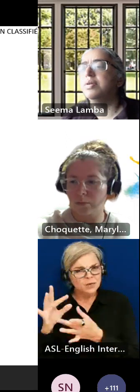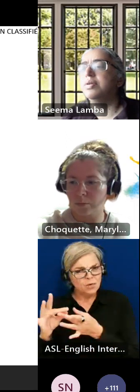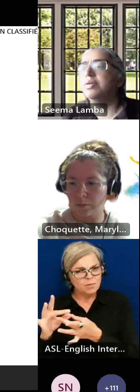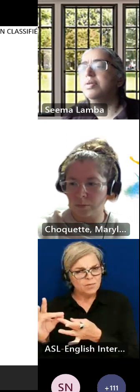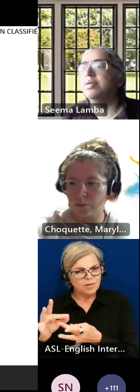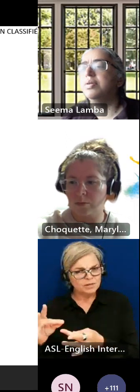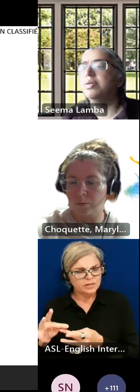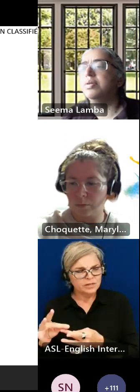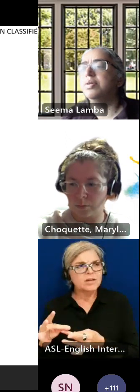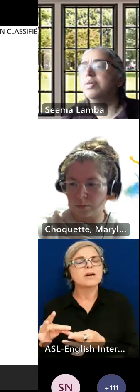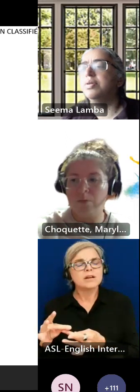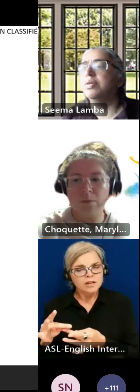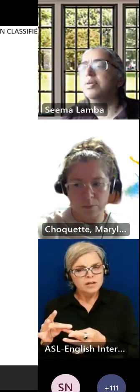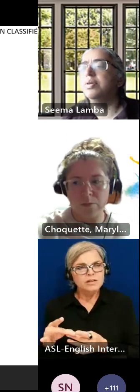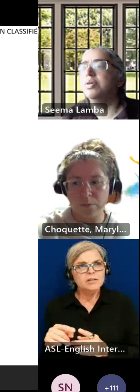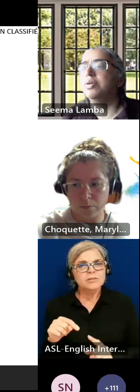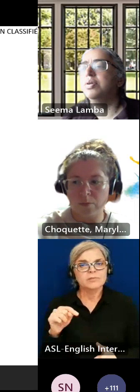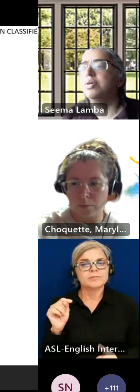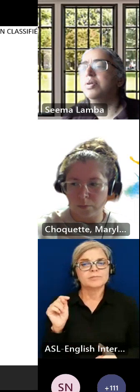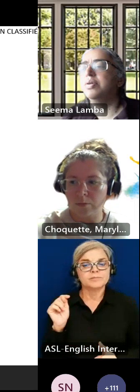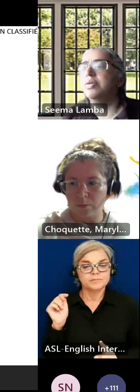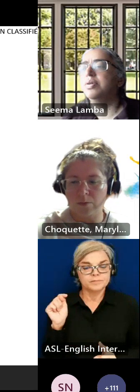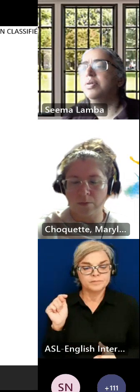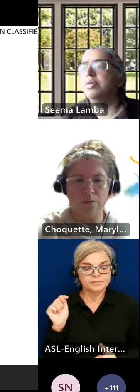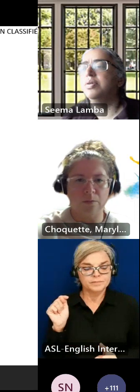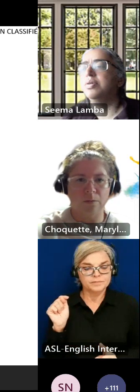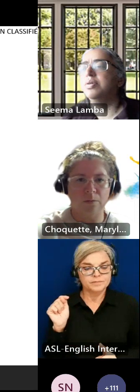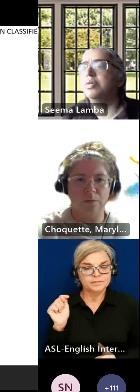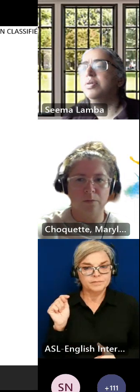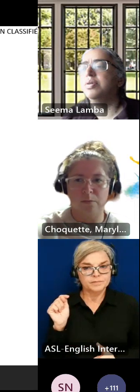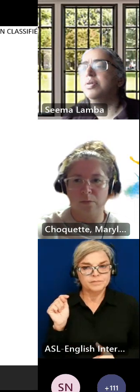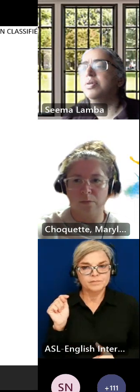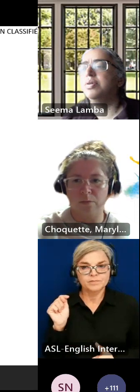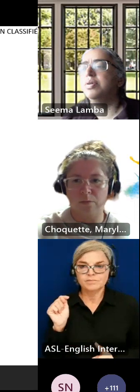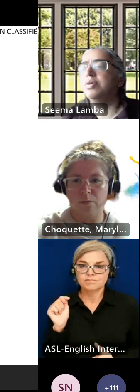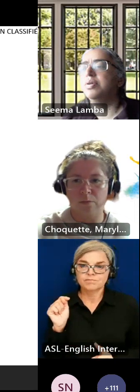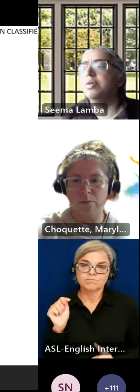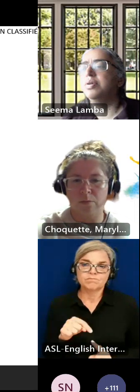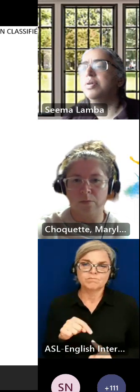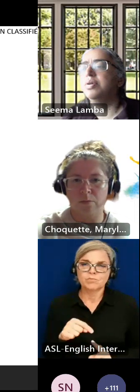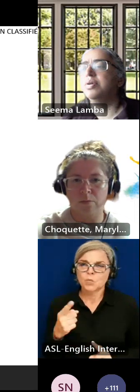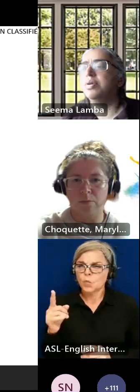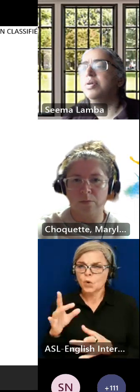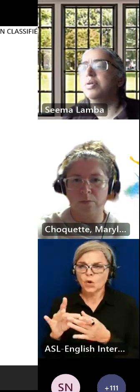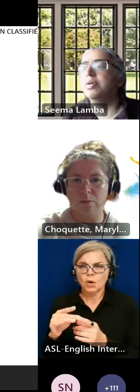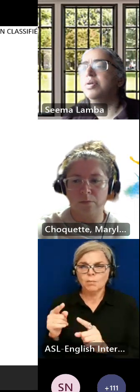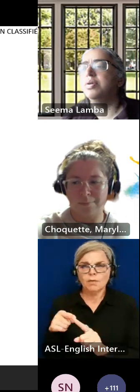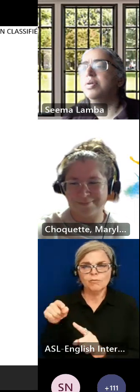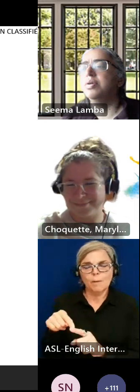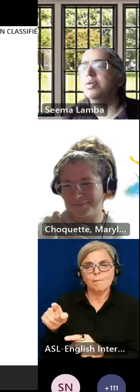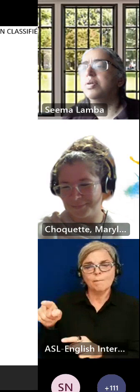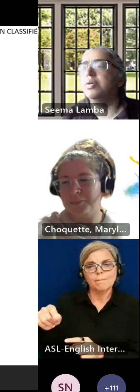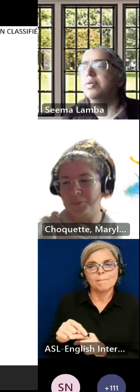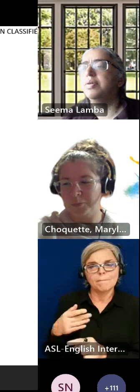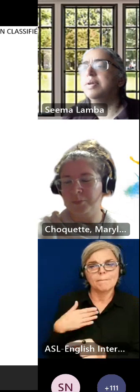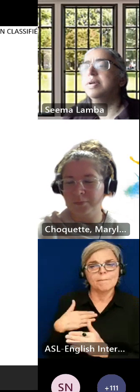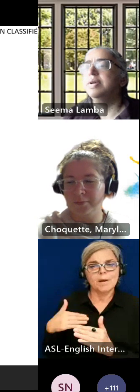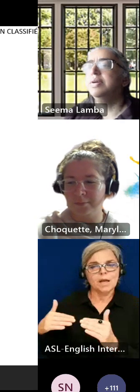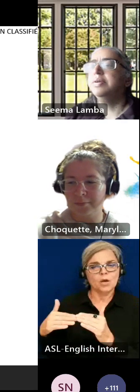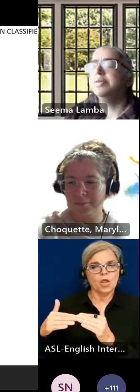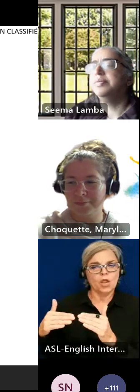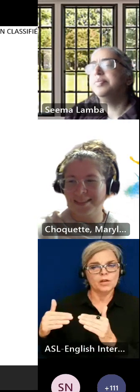a good point of discussion as well. A comment raised by my colleague Brenda.